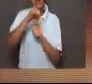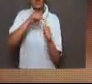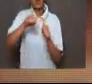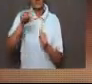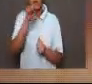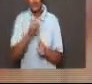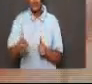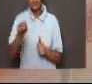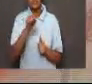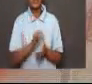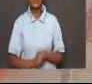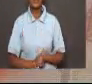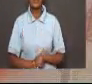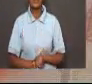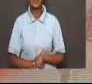orbitals.